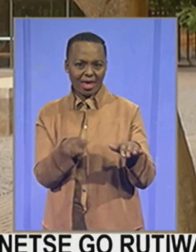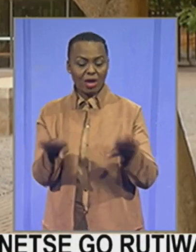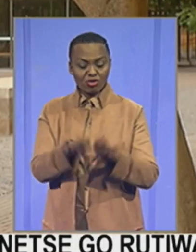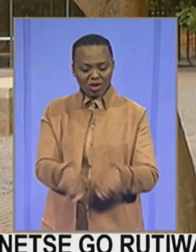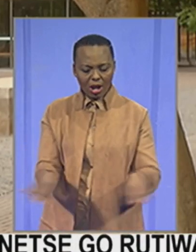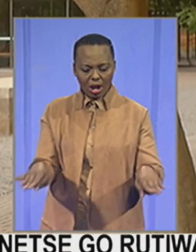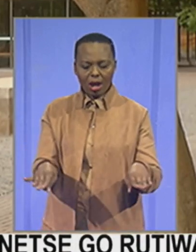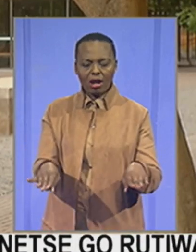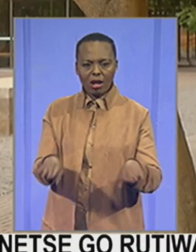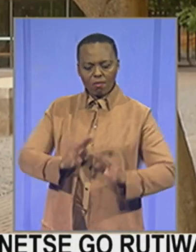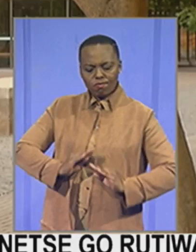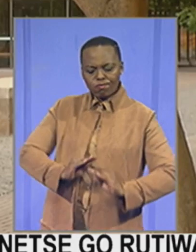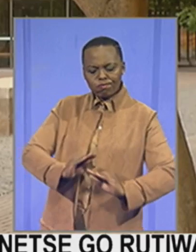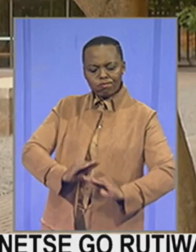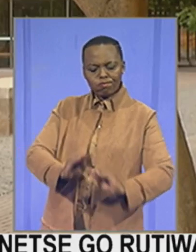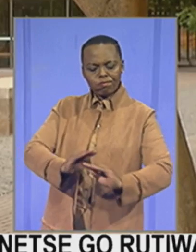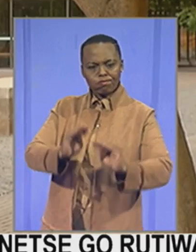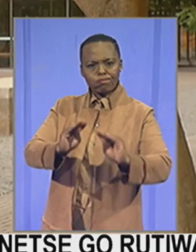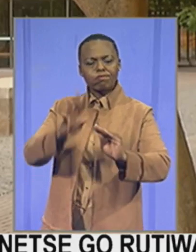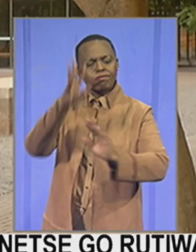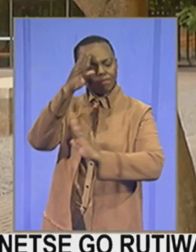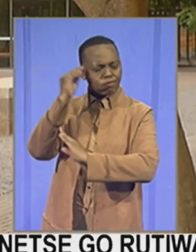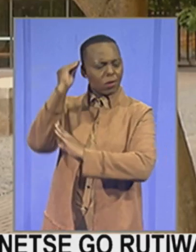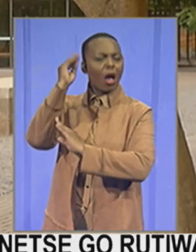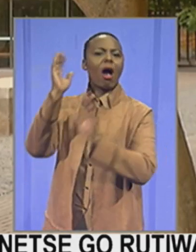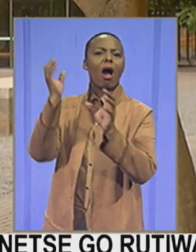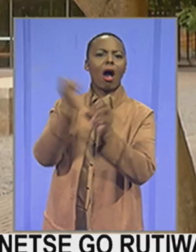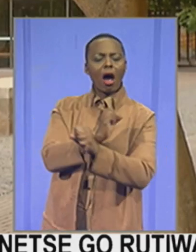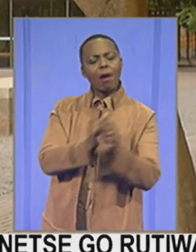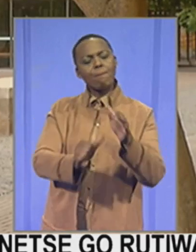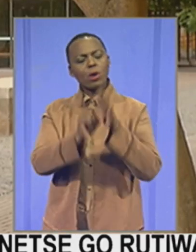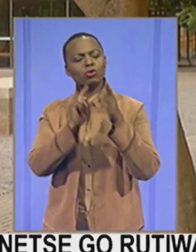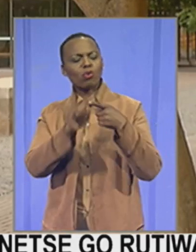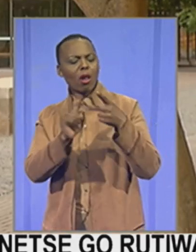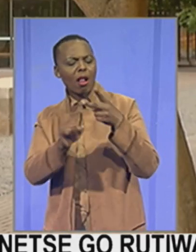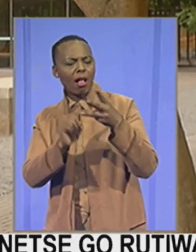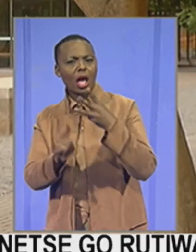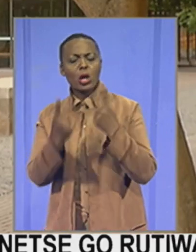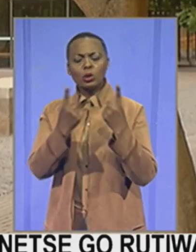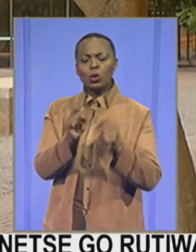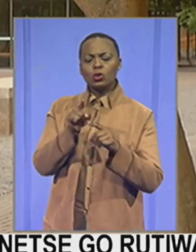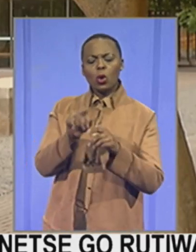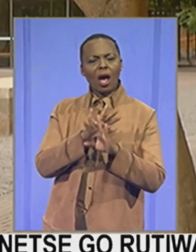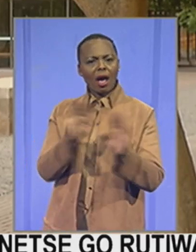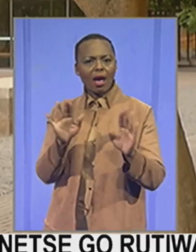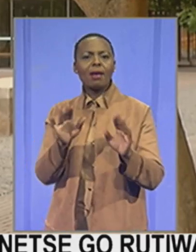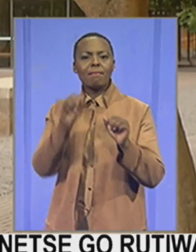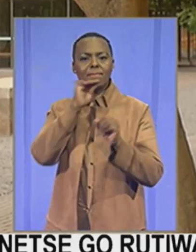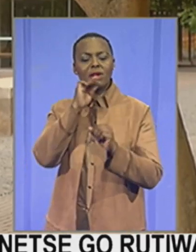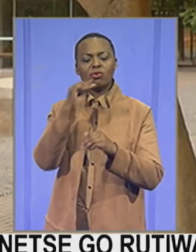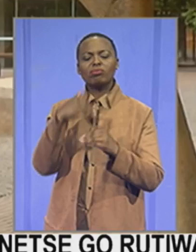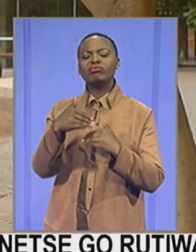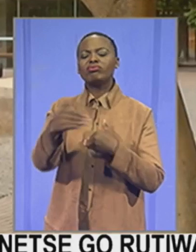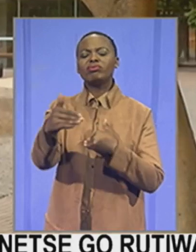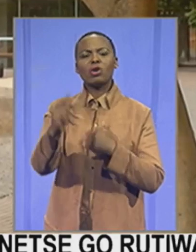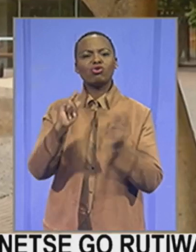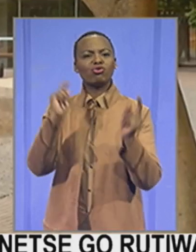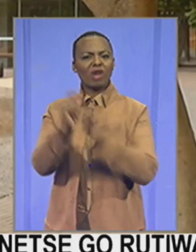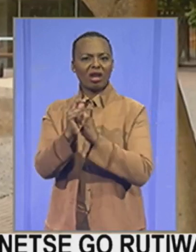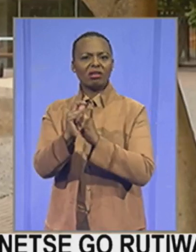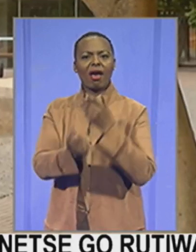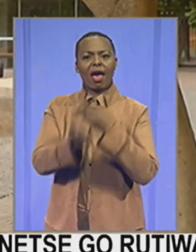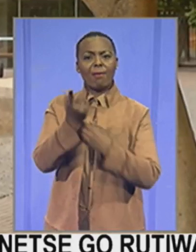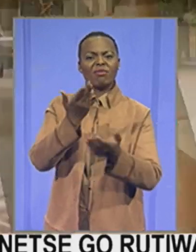up thinking that this is important, I should not do this, we should not do this, then it could change. Like the next generation could